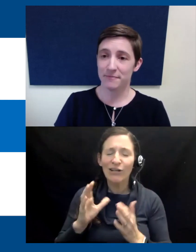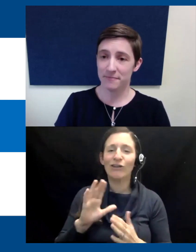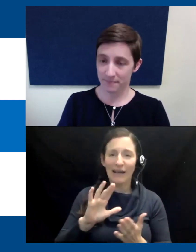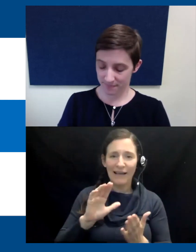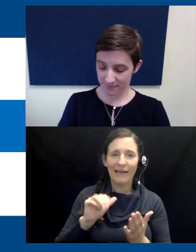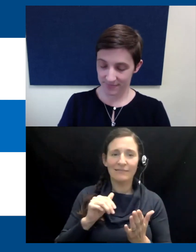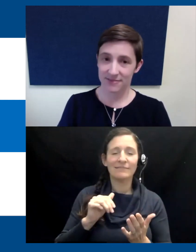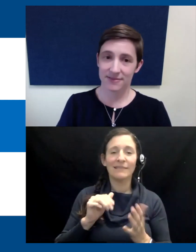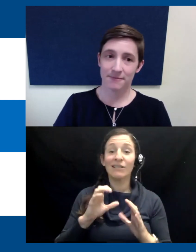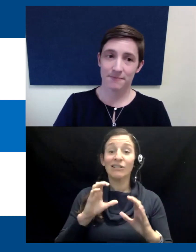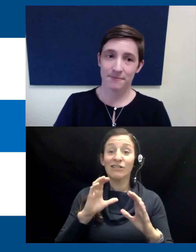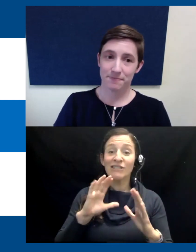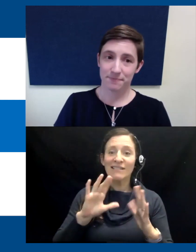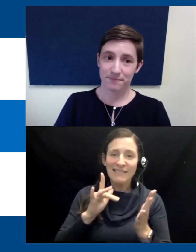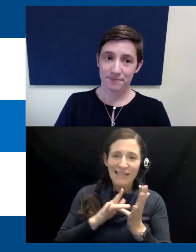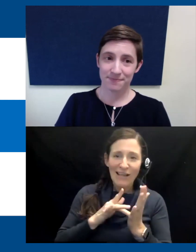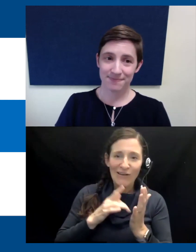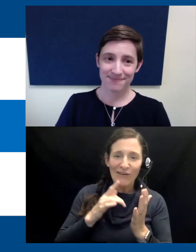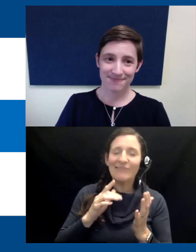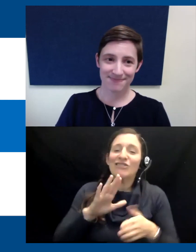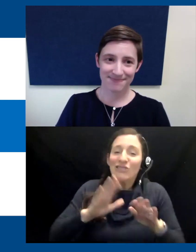Deaf.